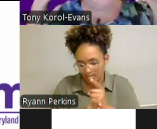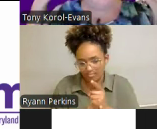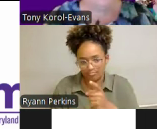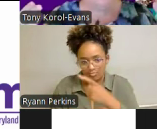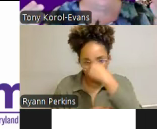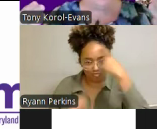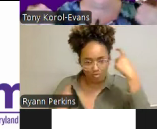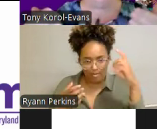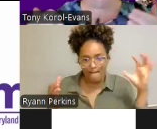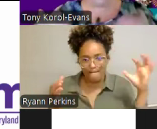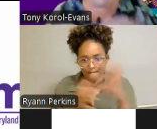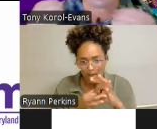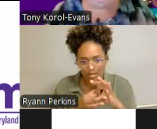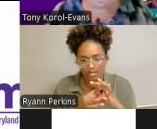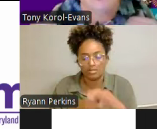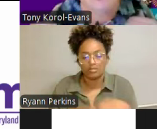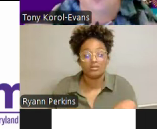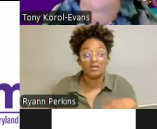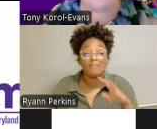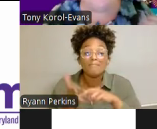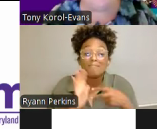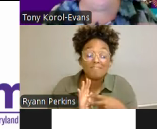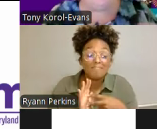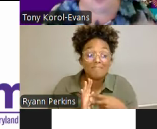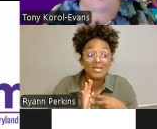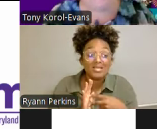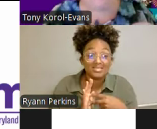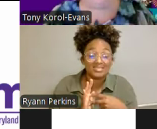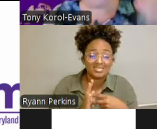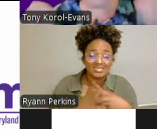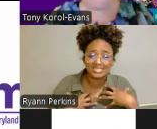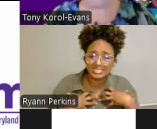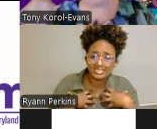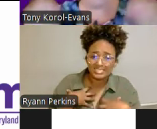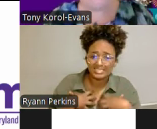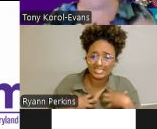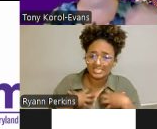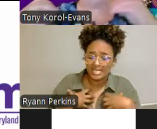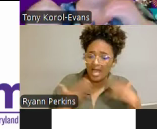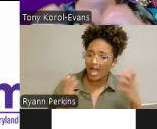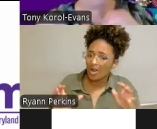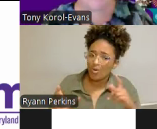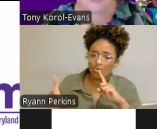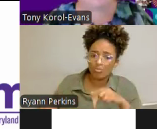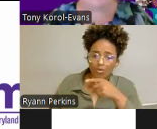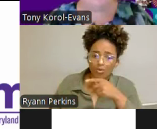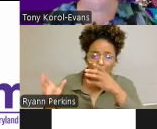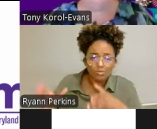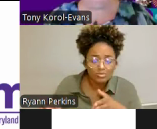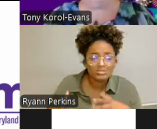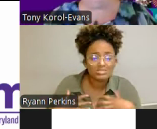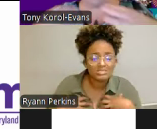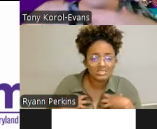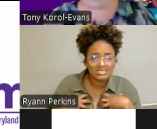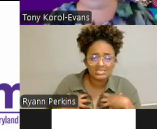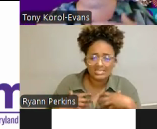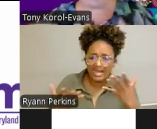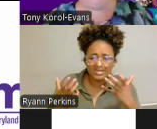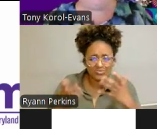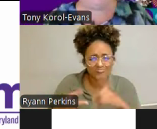may not want to report it. You may not even want to leave the person. You may just want it to stop. because